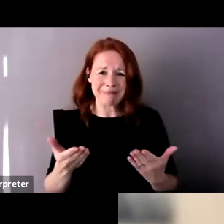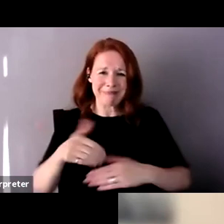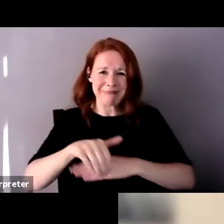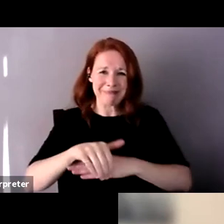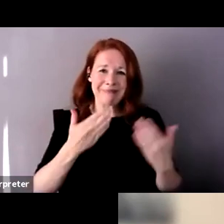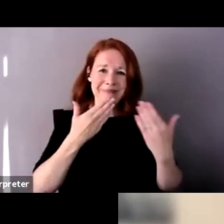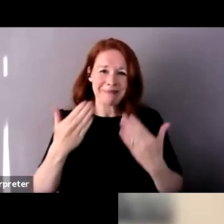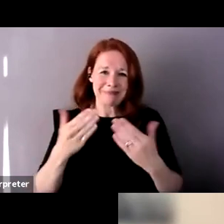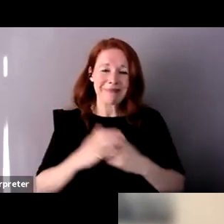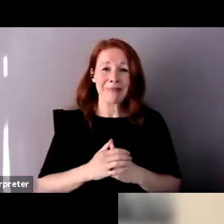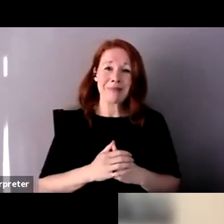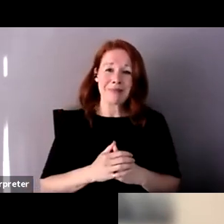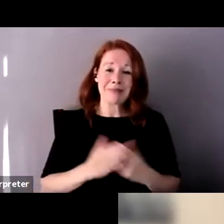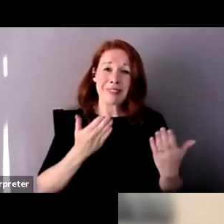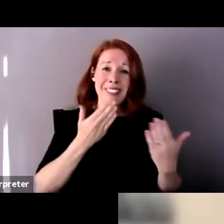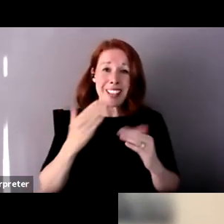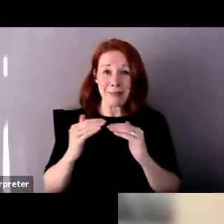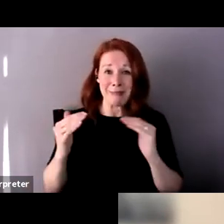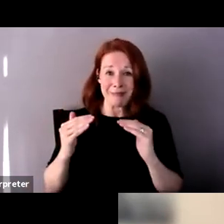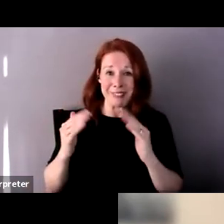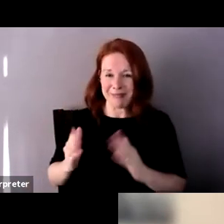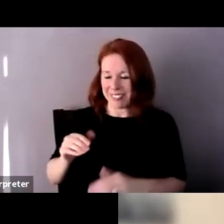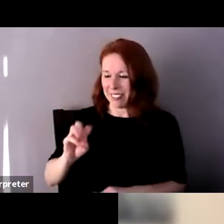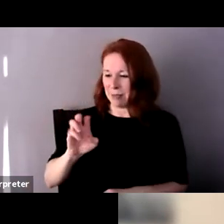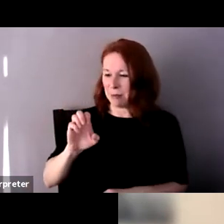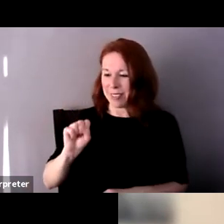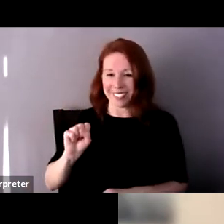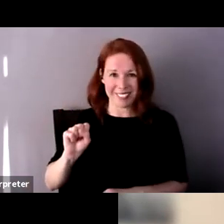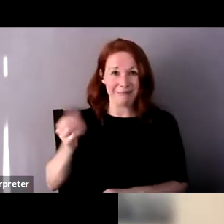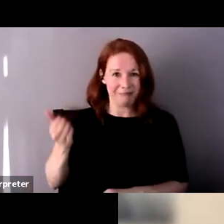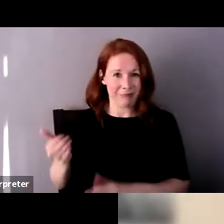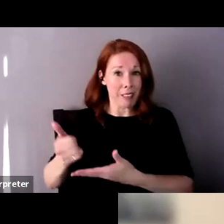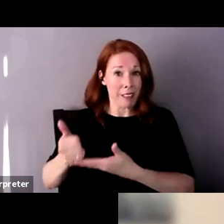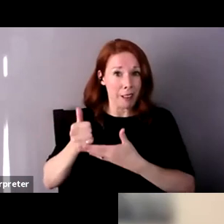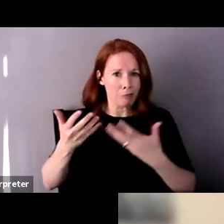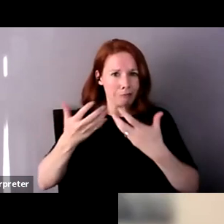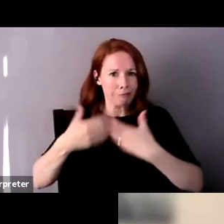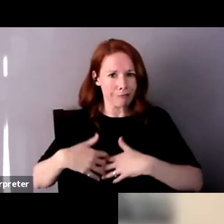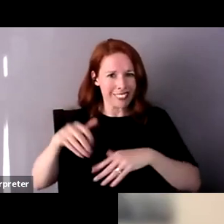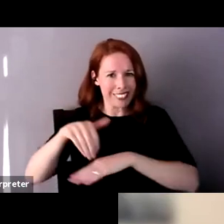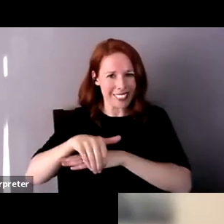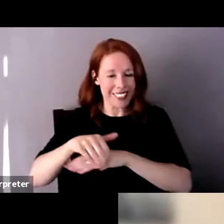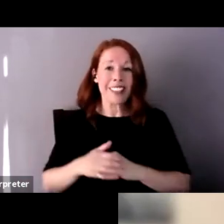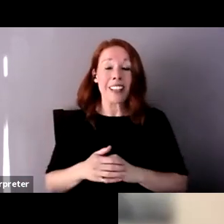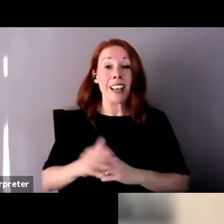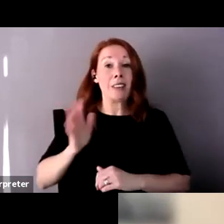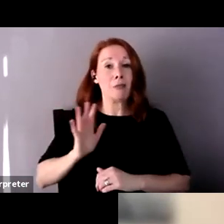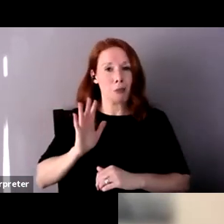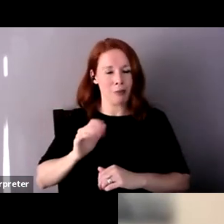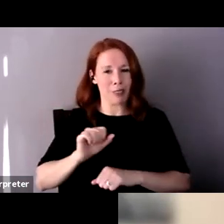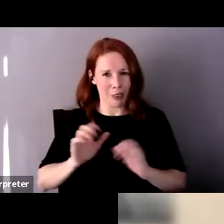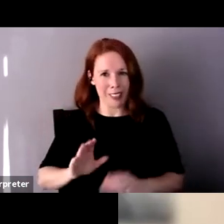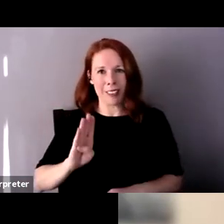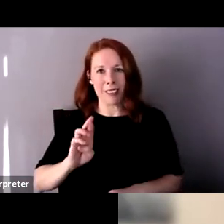want to also thank my colleague, Wes McInnes, who helped put tonight together, along with our former colleague,